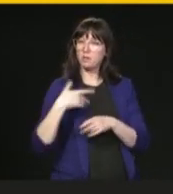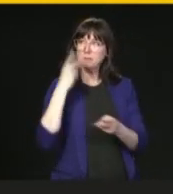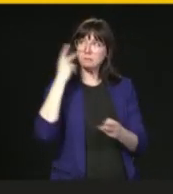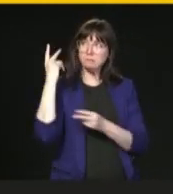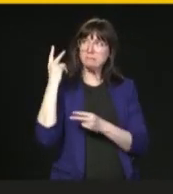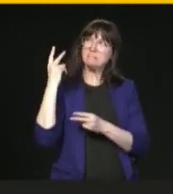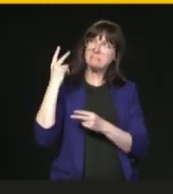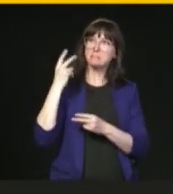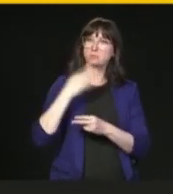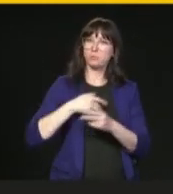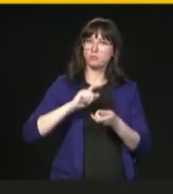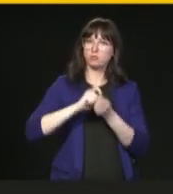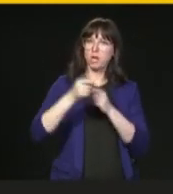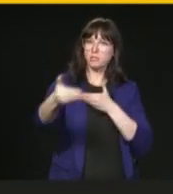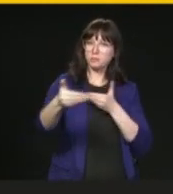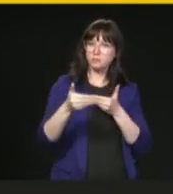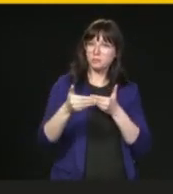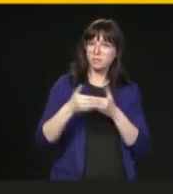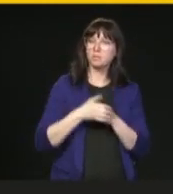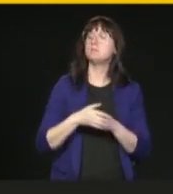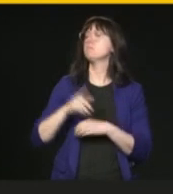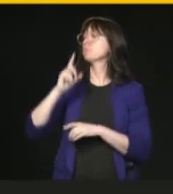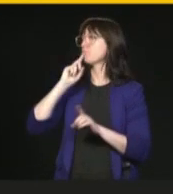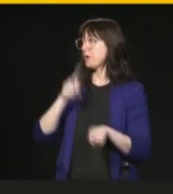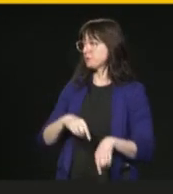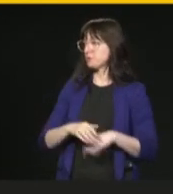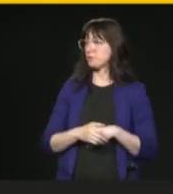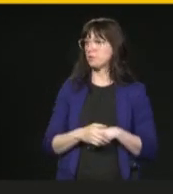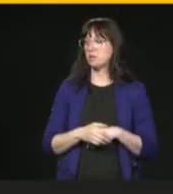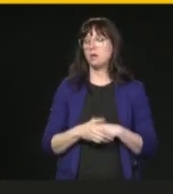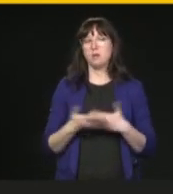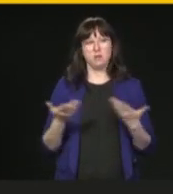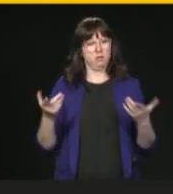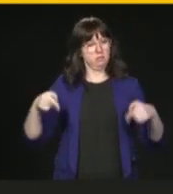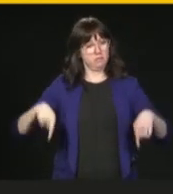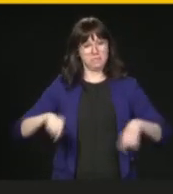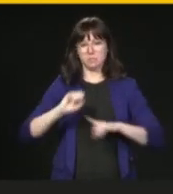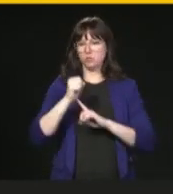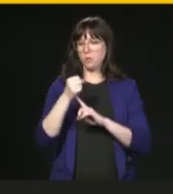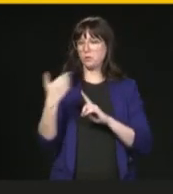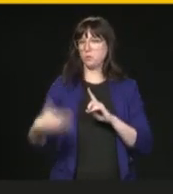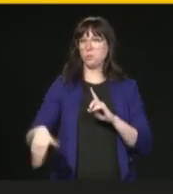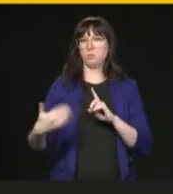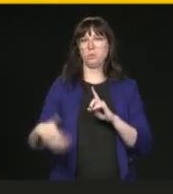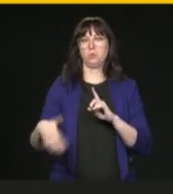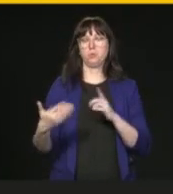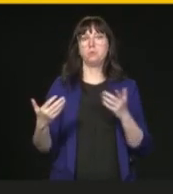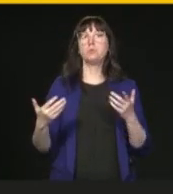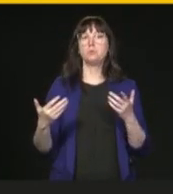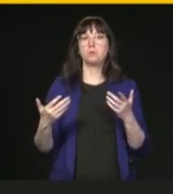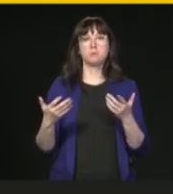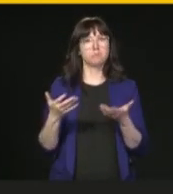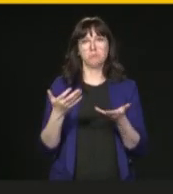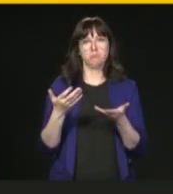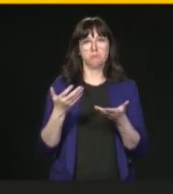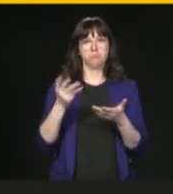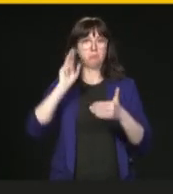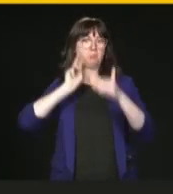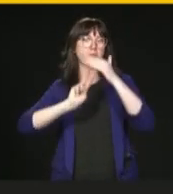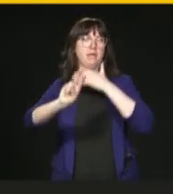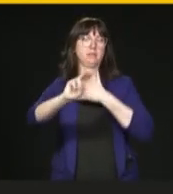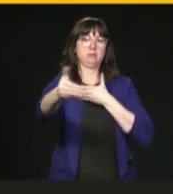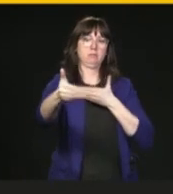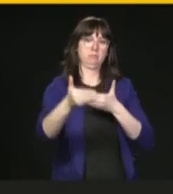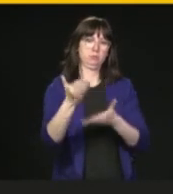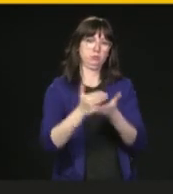it? As you know, this is an unexpected and unpredictable situation, and this is